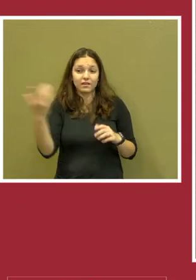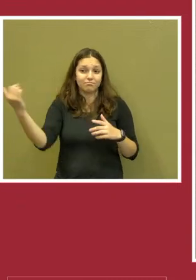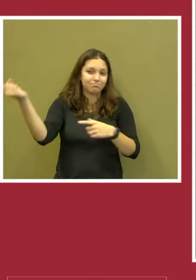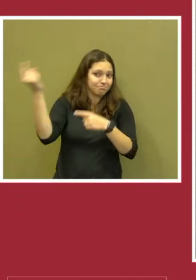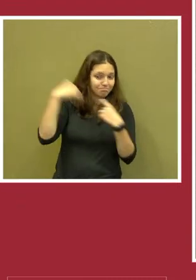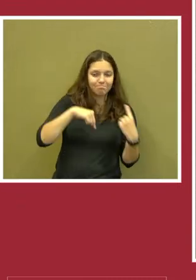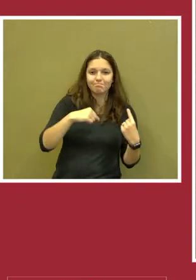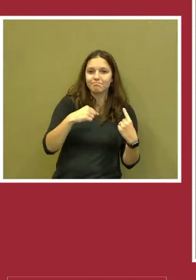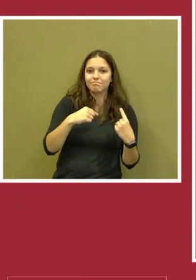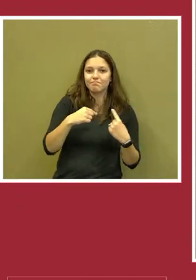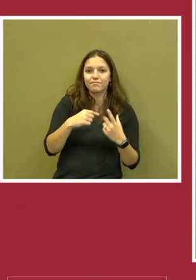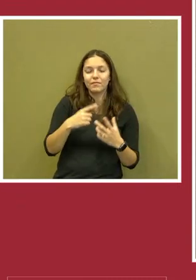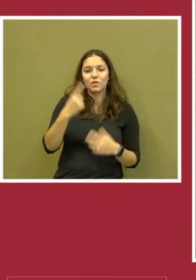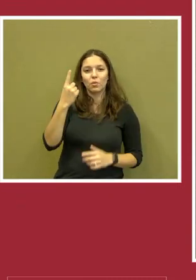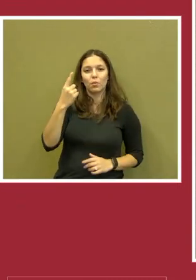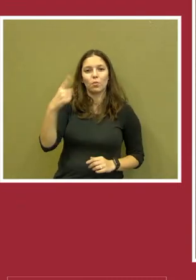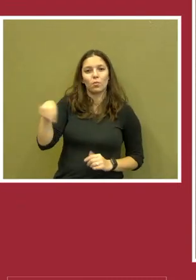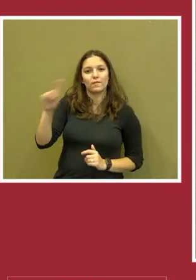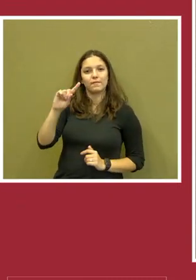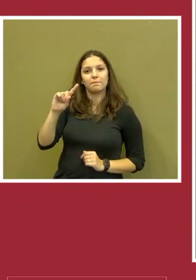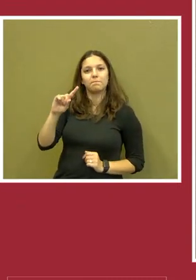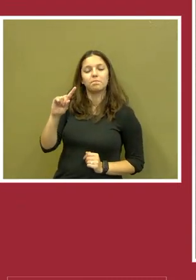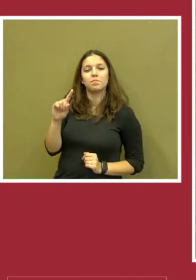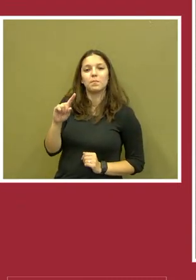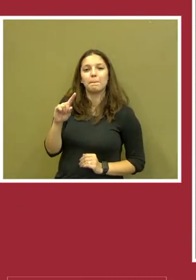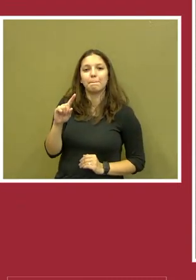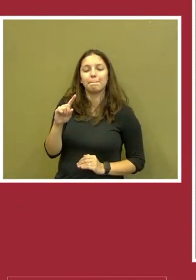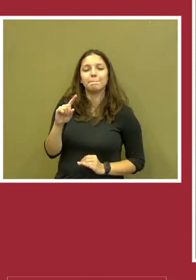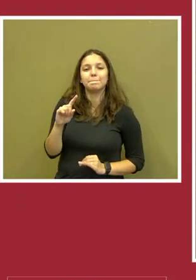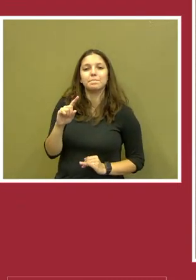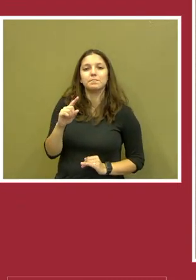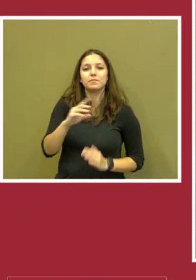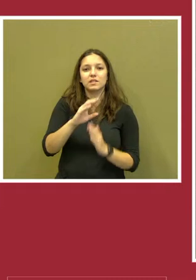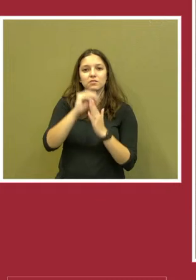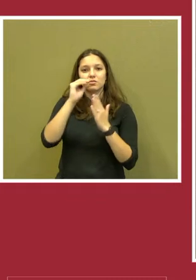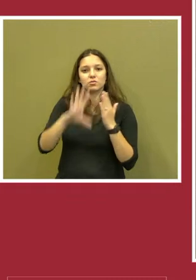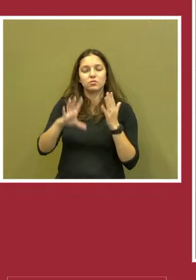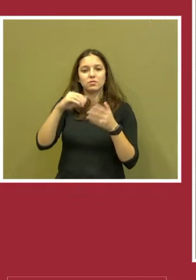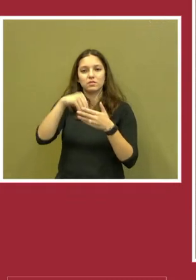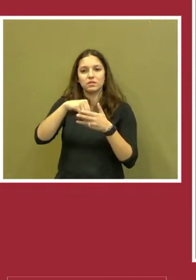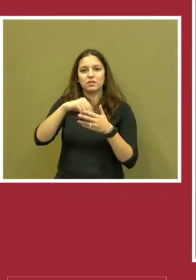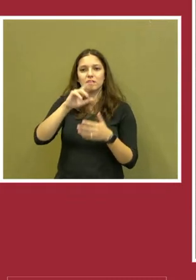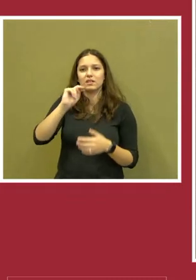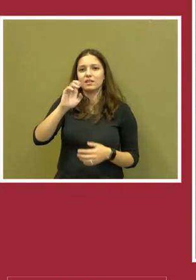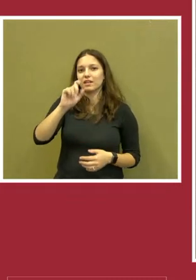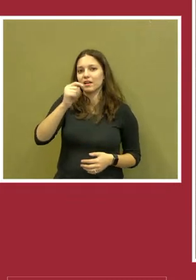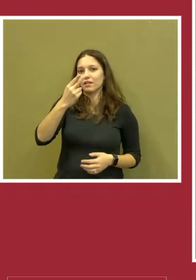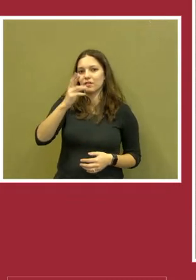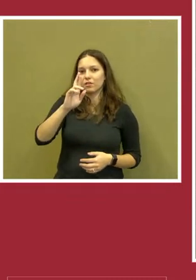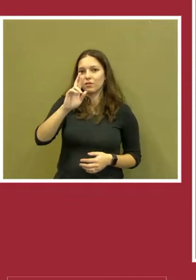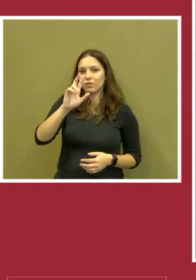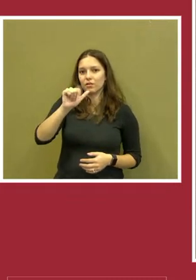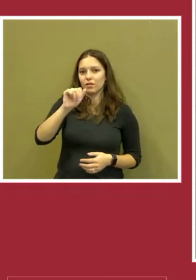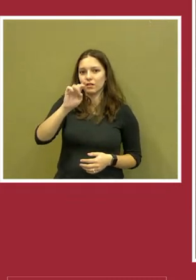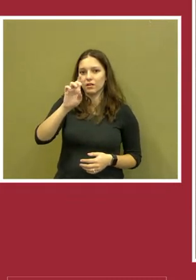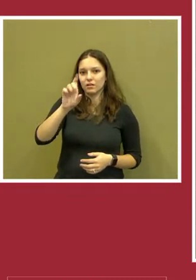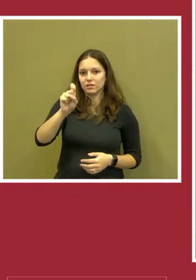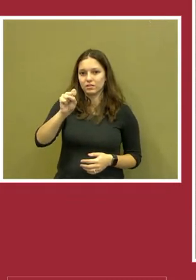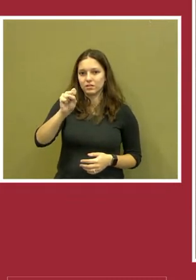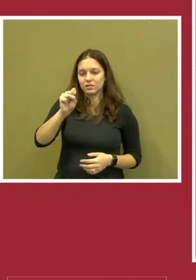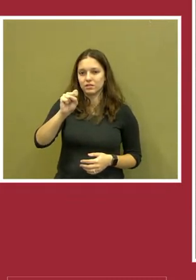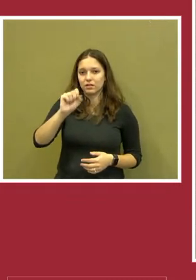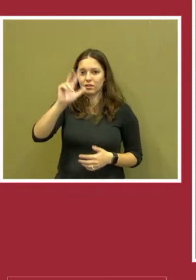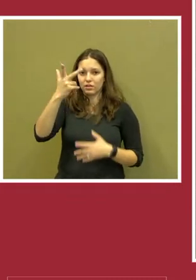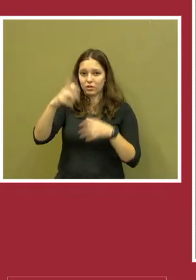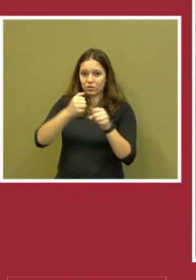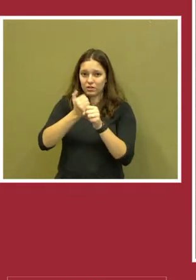and one of them, Ella, a student, is in the Netherlands studying. She's in her third